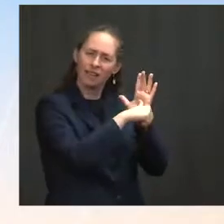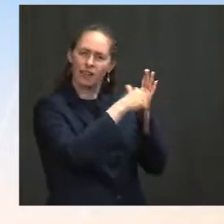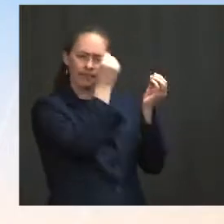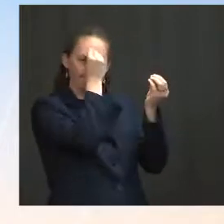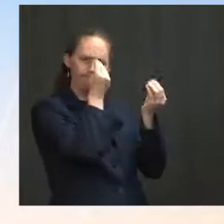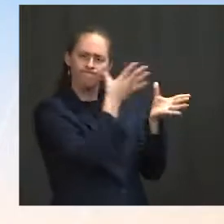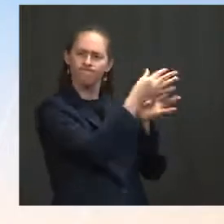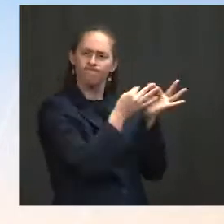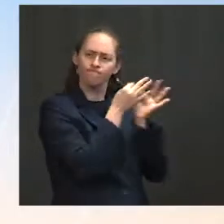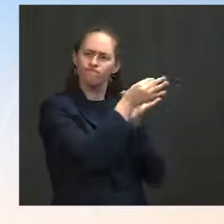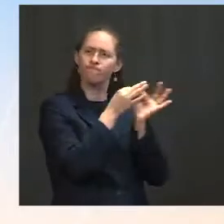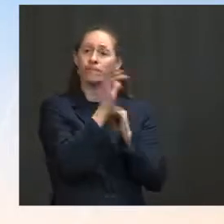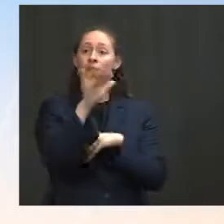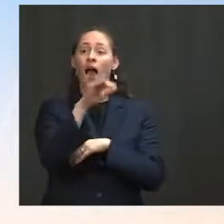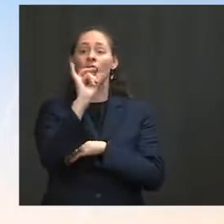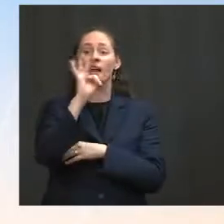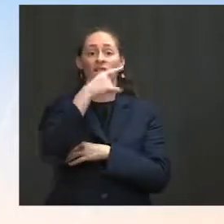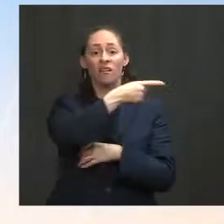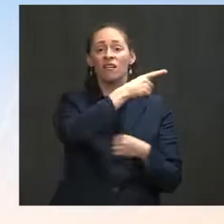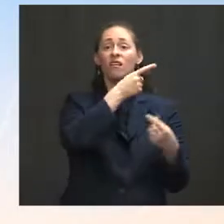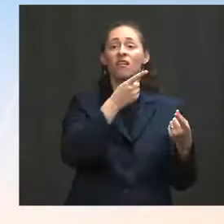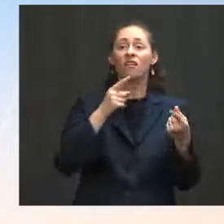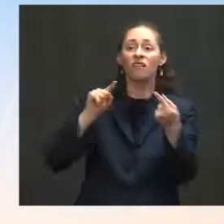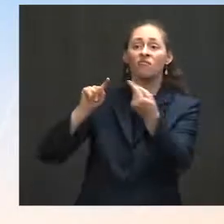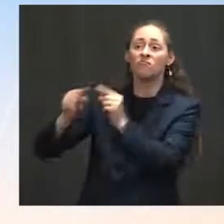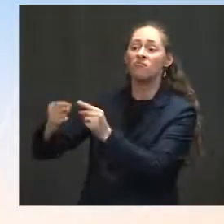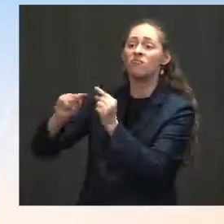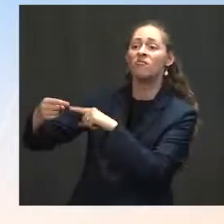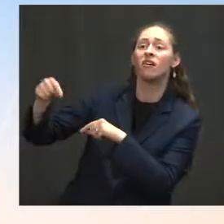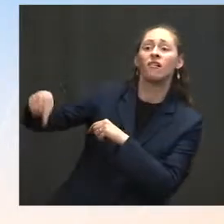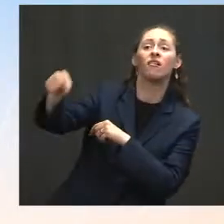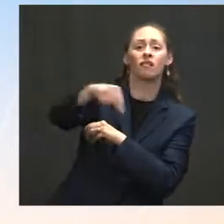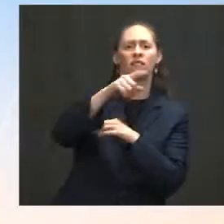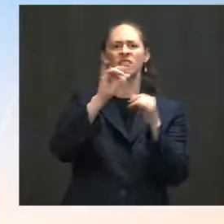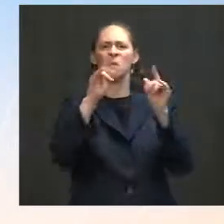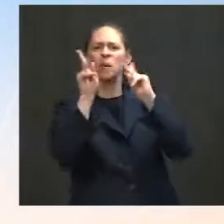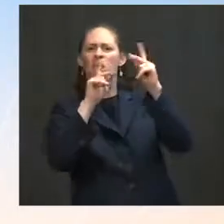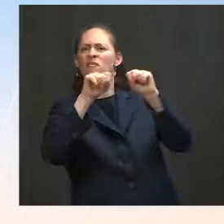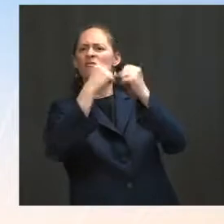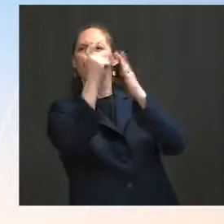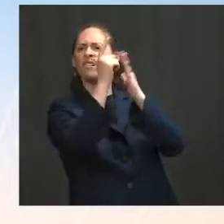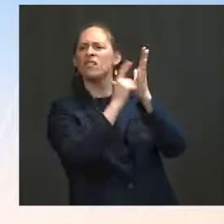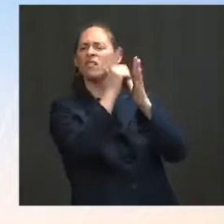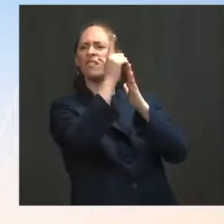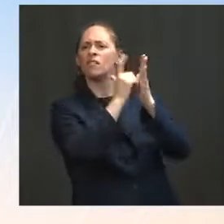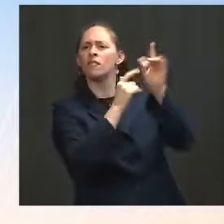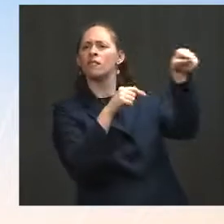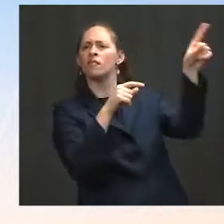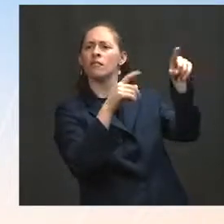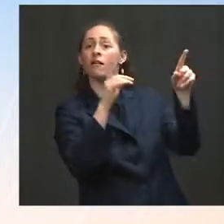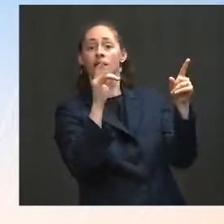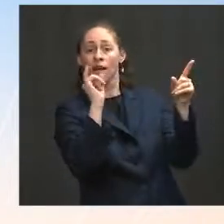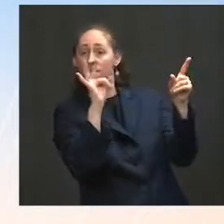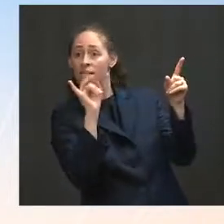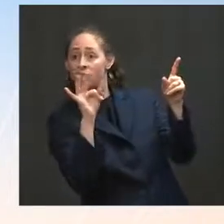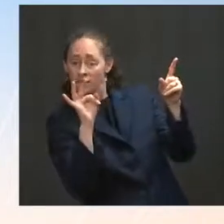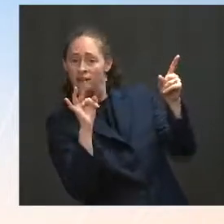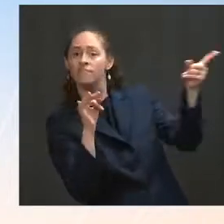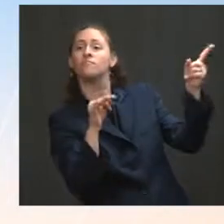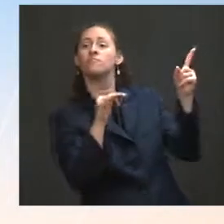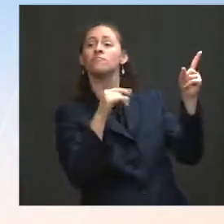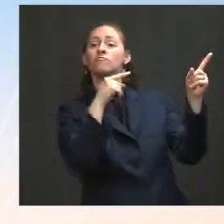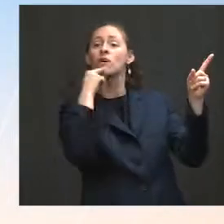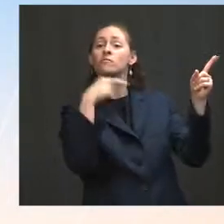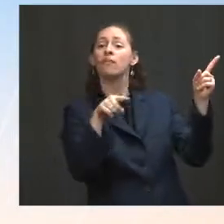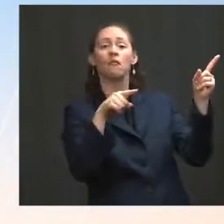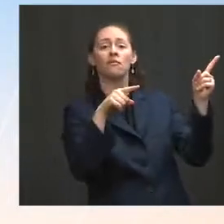criminal groups, by actors that may not be directed by the Russian government, you still have a responsibility. And in terms of actions, he